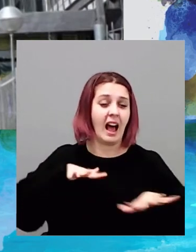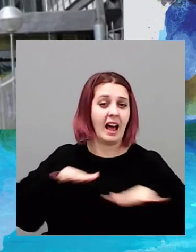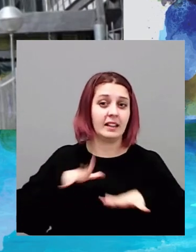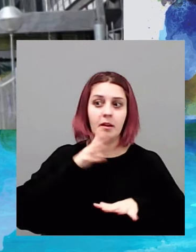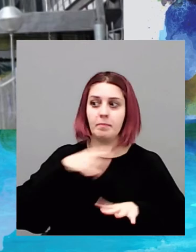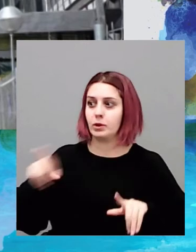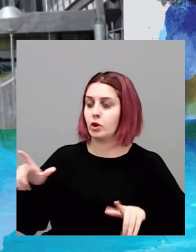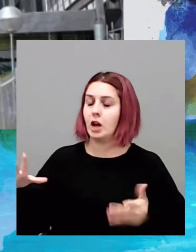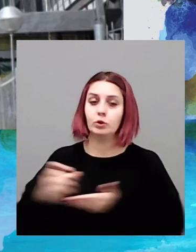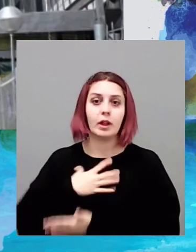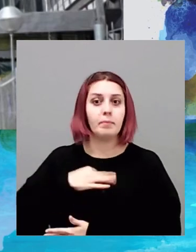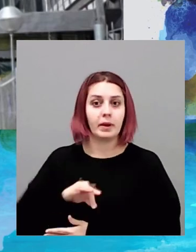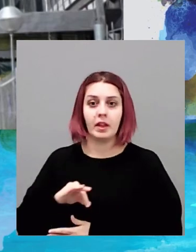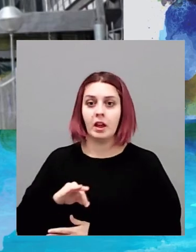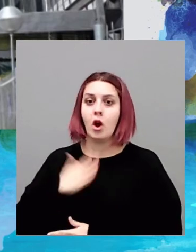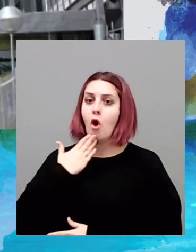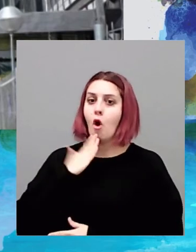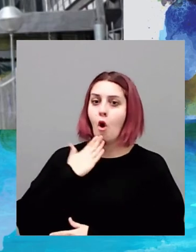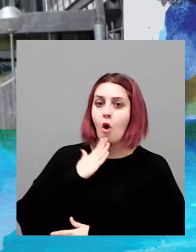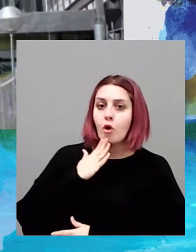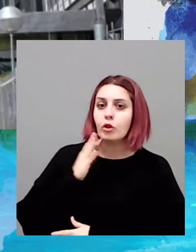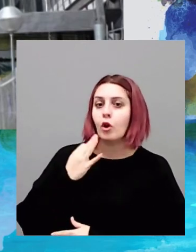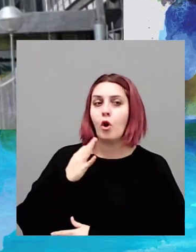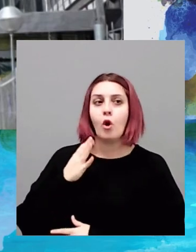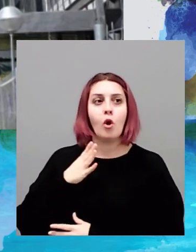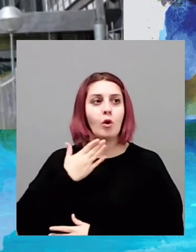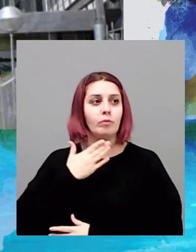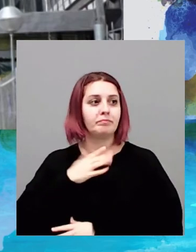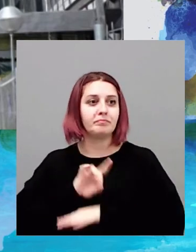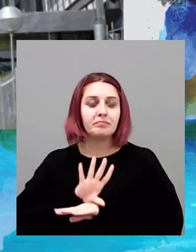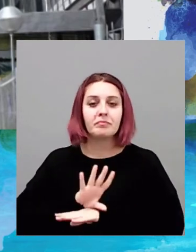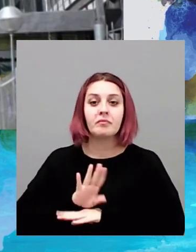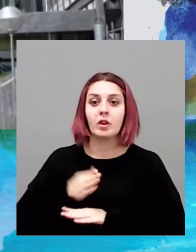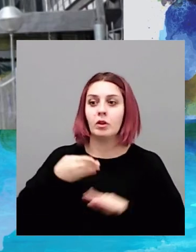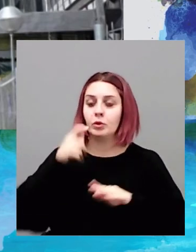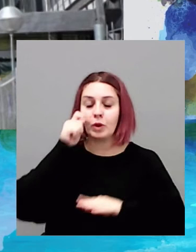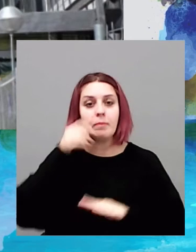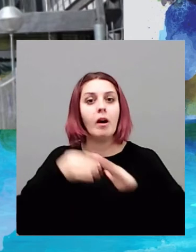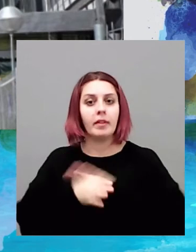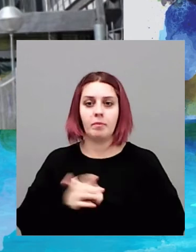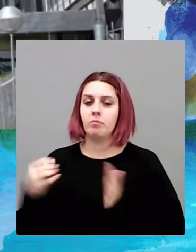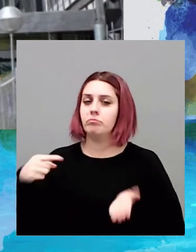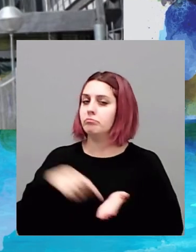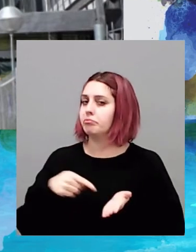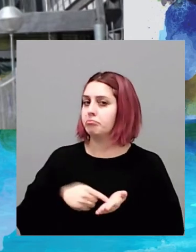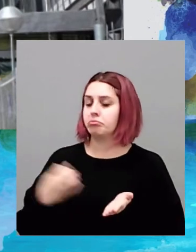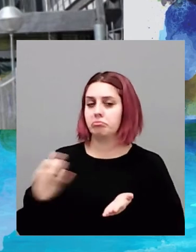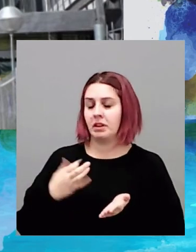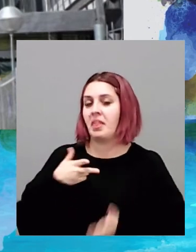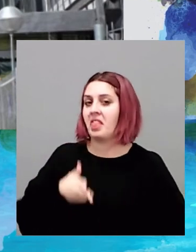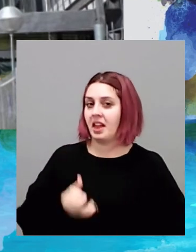Everyone has the right to enjoy their free time or accessible tourism. We need